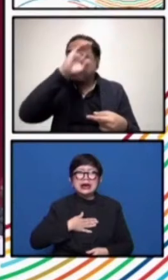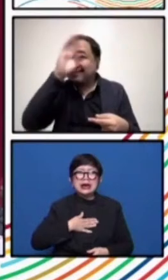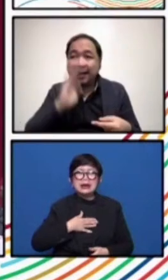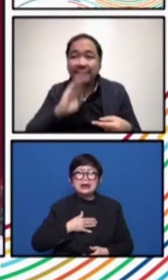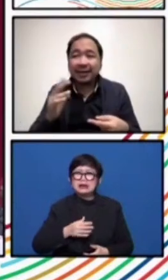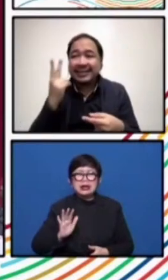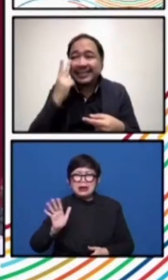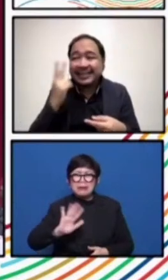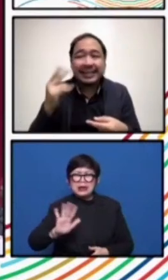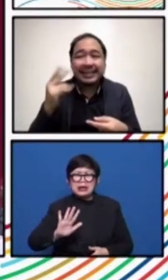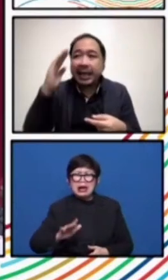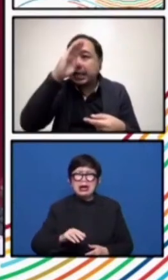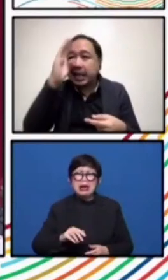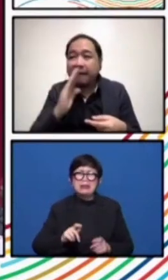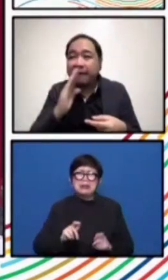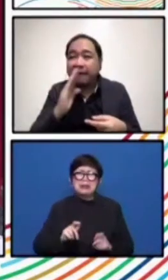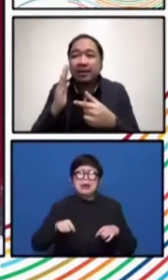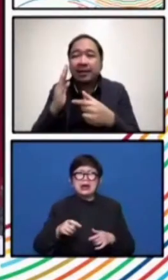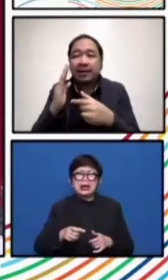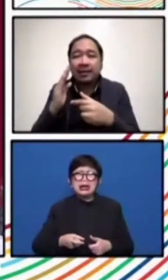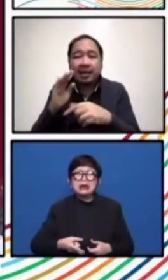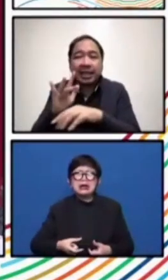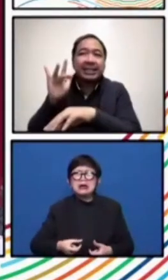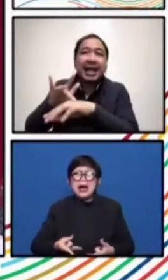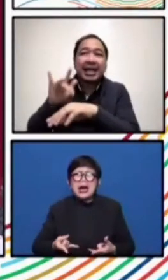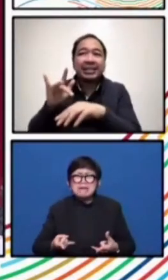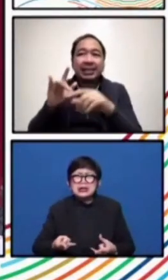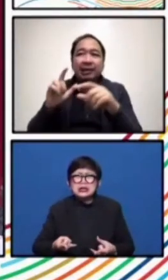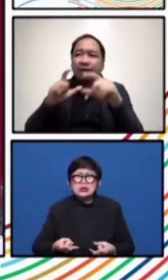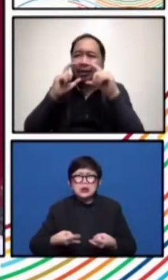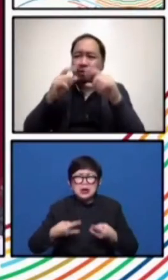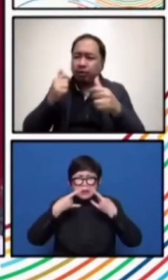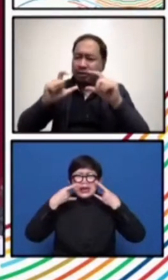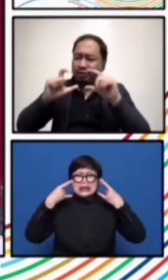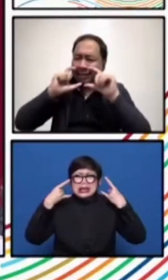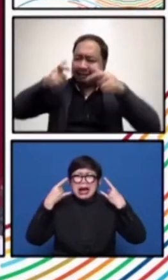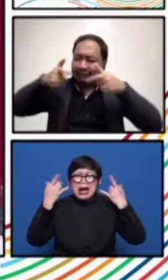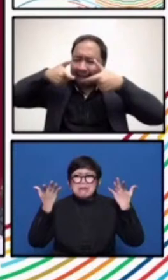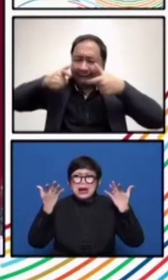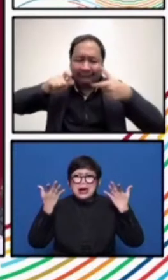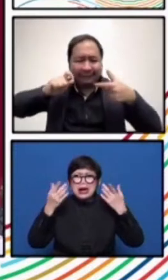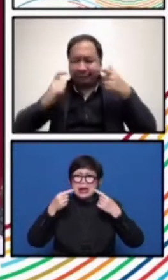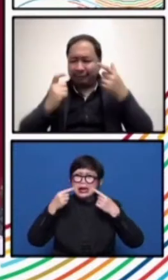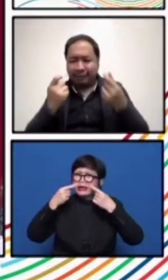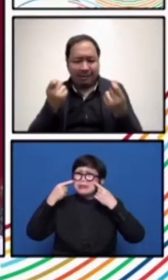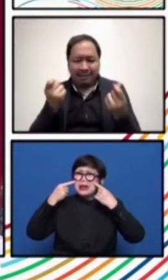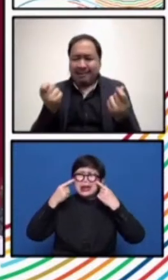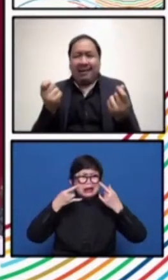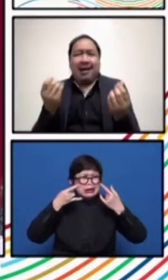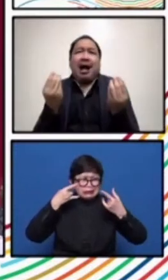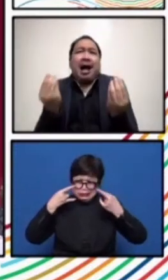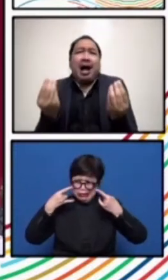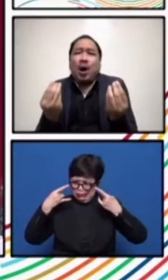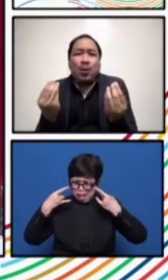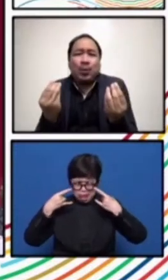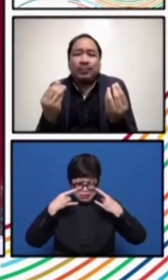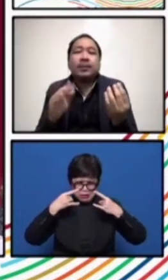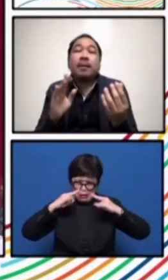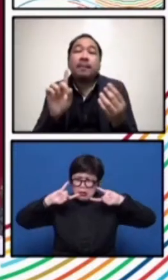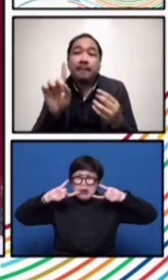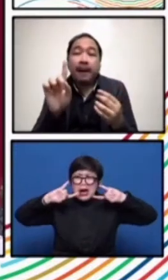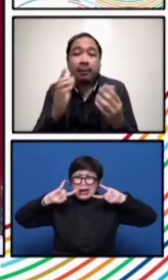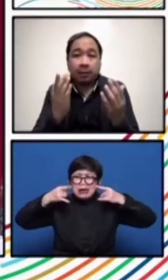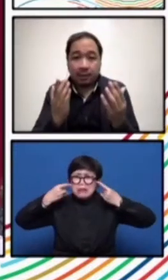your face mask which side the face mask should be facing inside outside we don't know so but